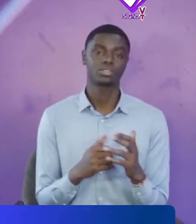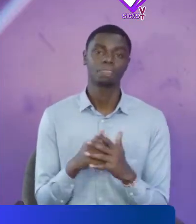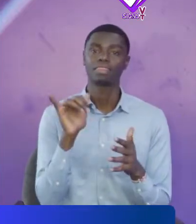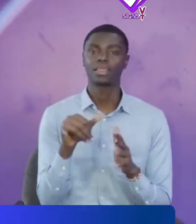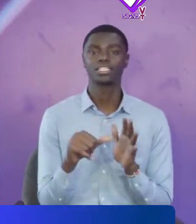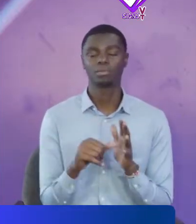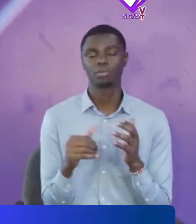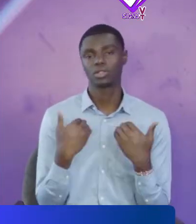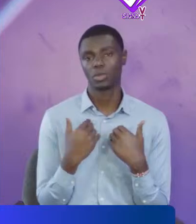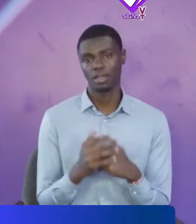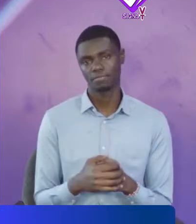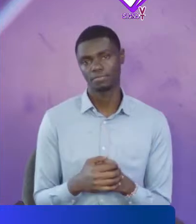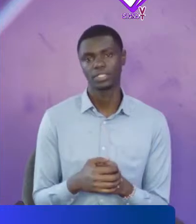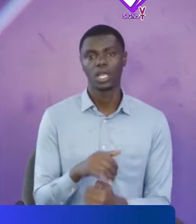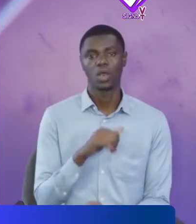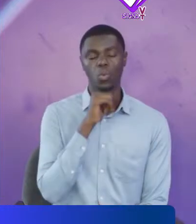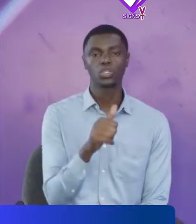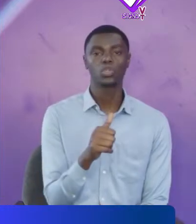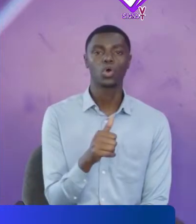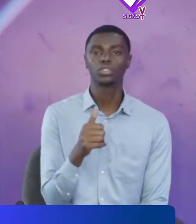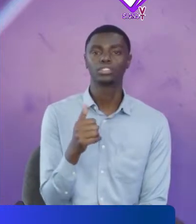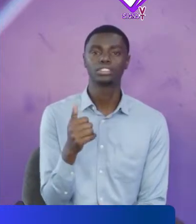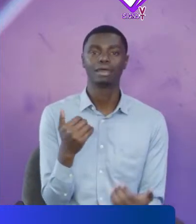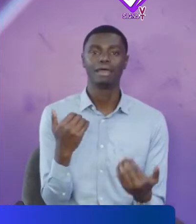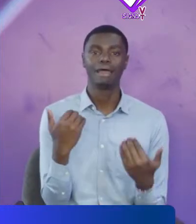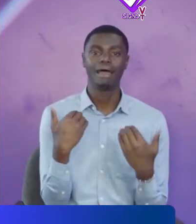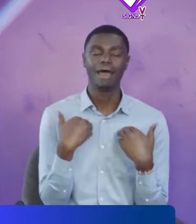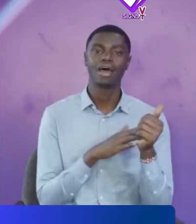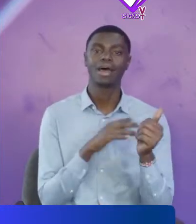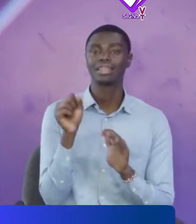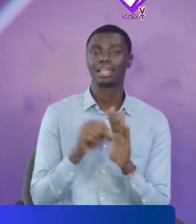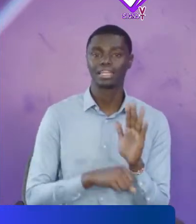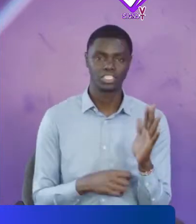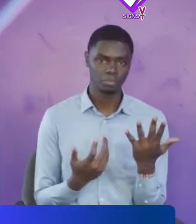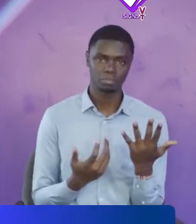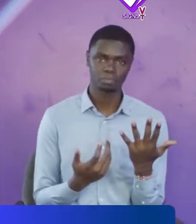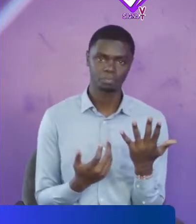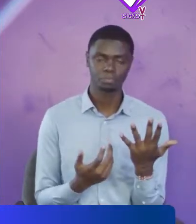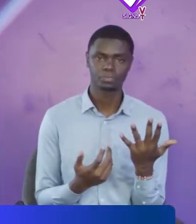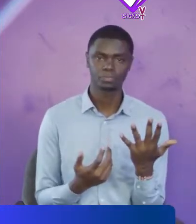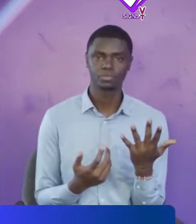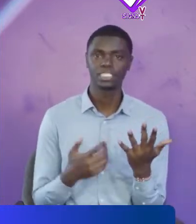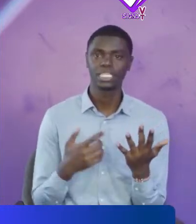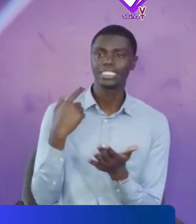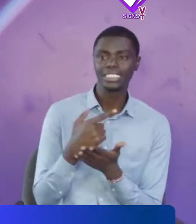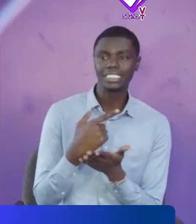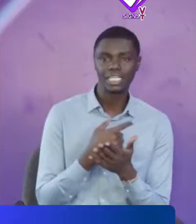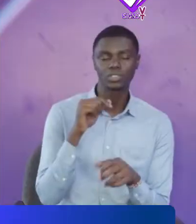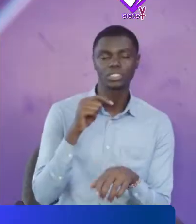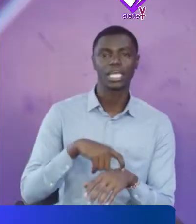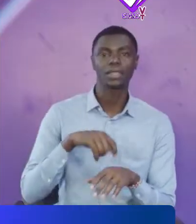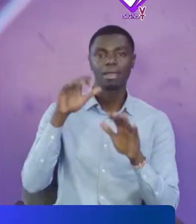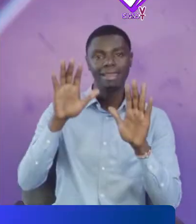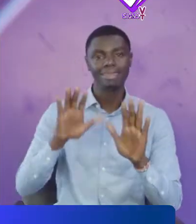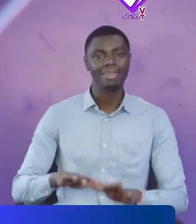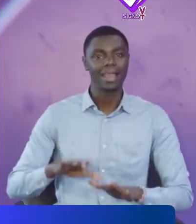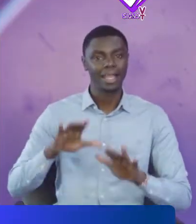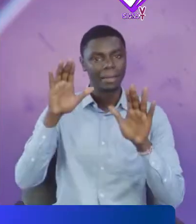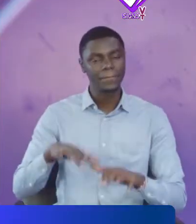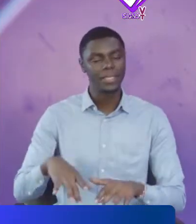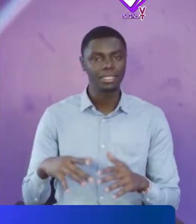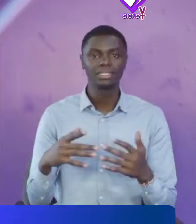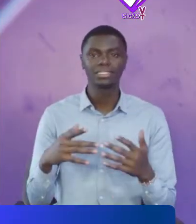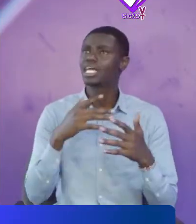this country, that we do not really have leadership discussion during elections. It goes